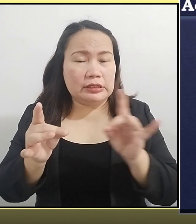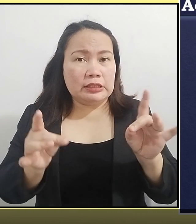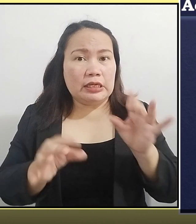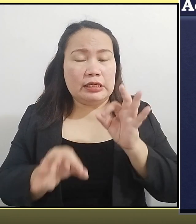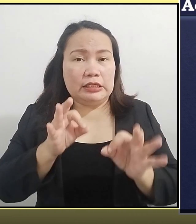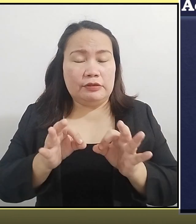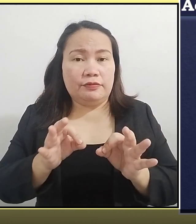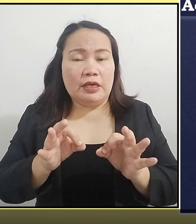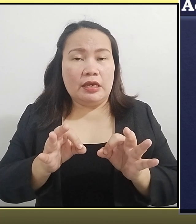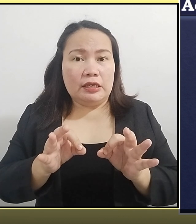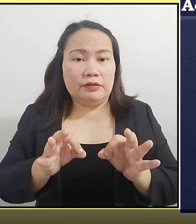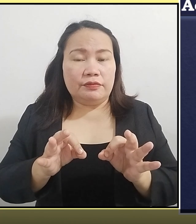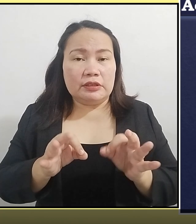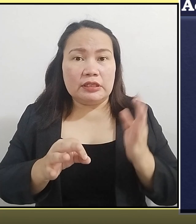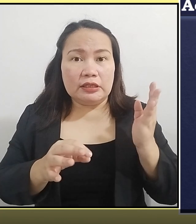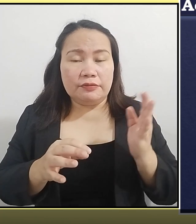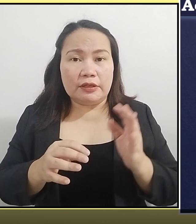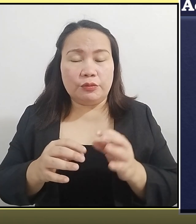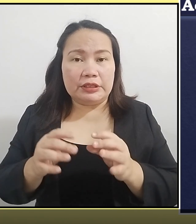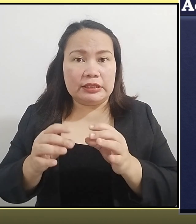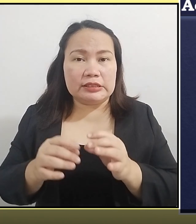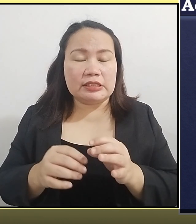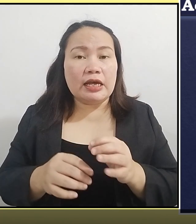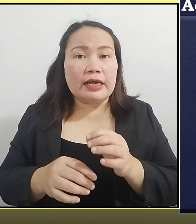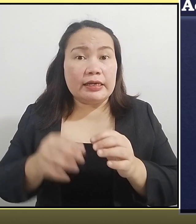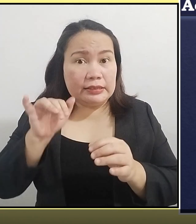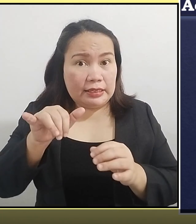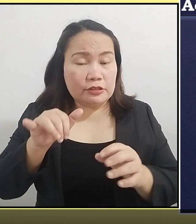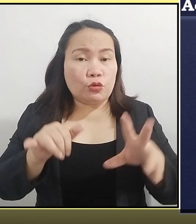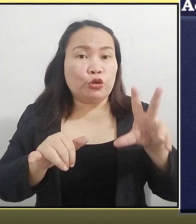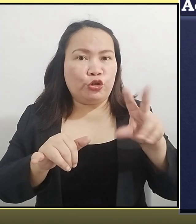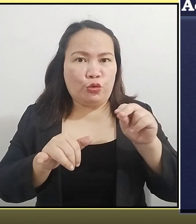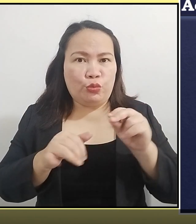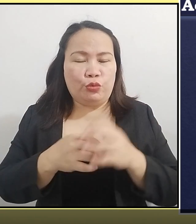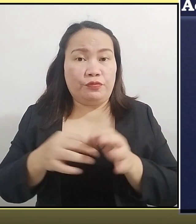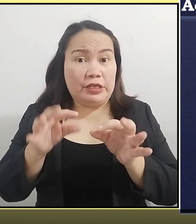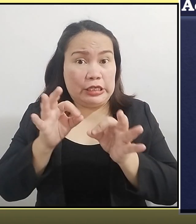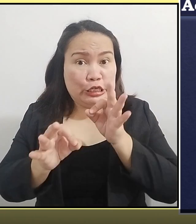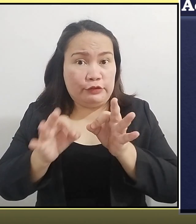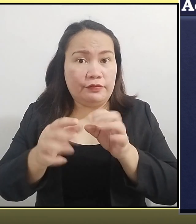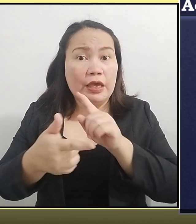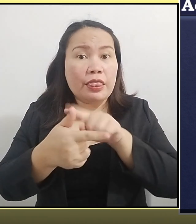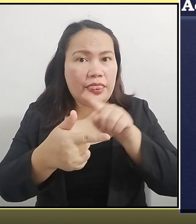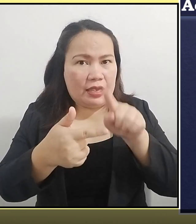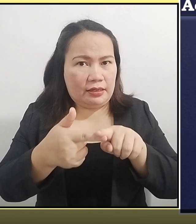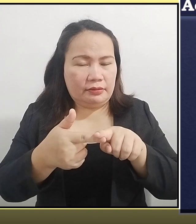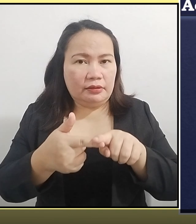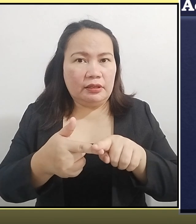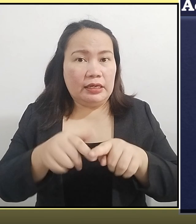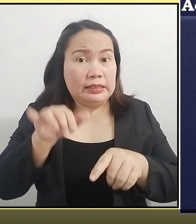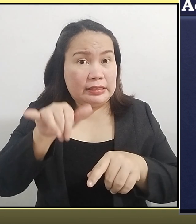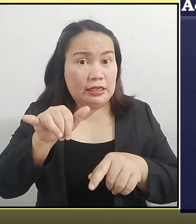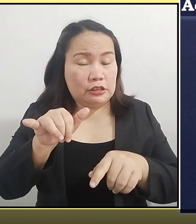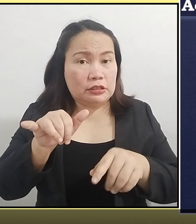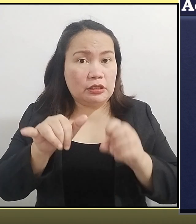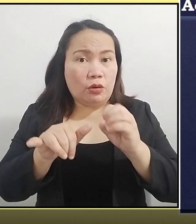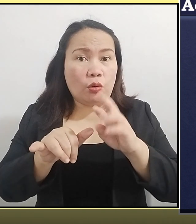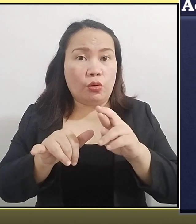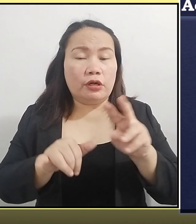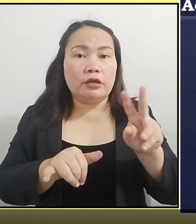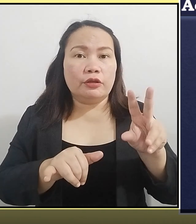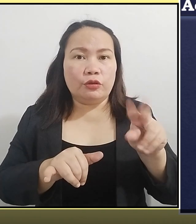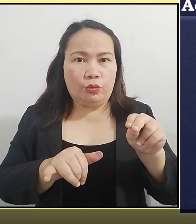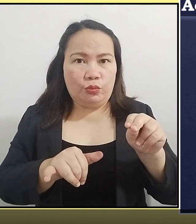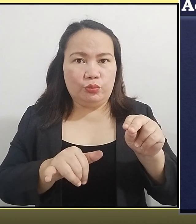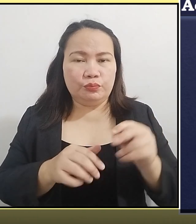an if-then statement or not. Answer yes or no. So if it's written in an if-then statement, answer yes.